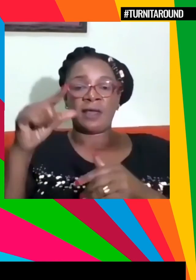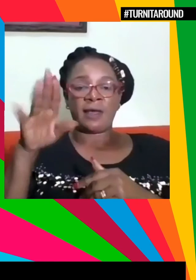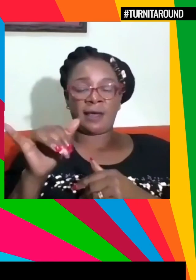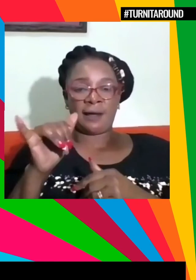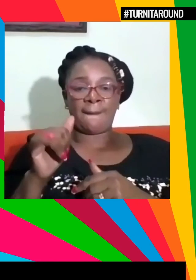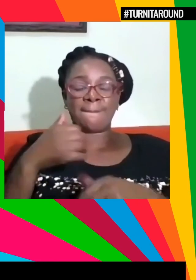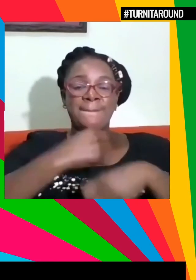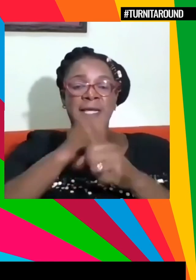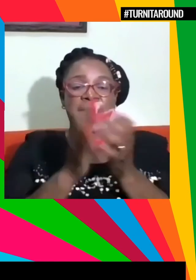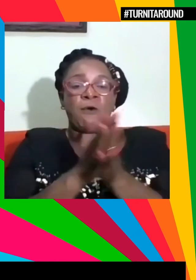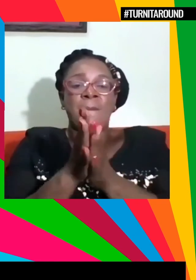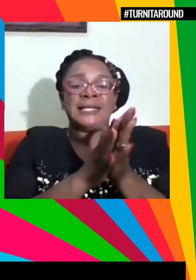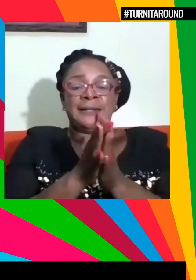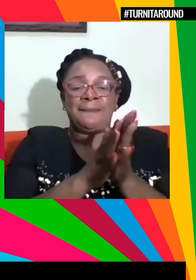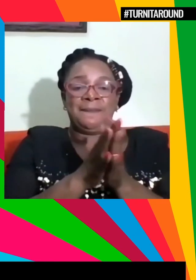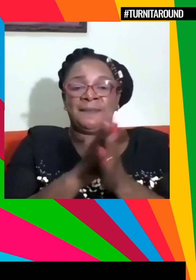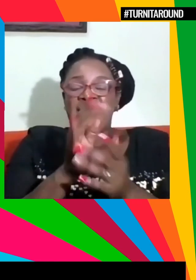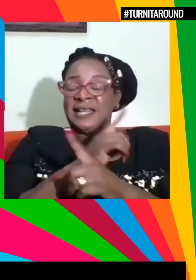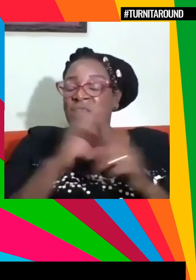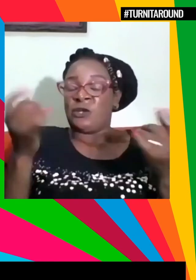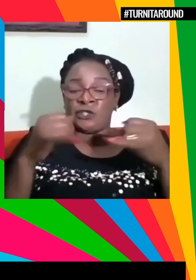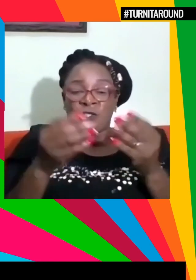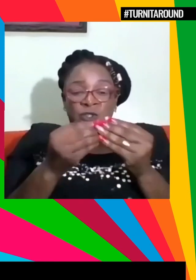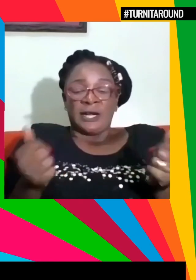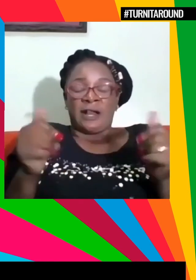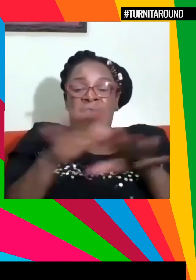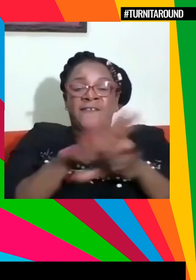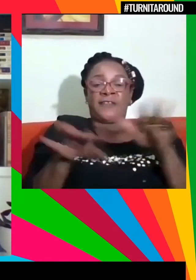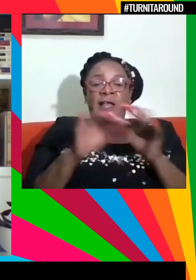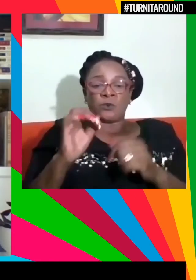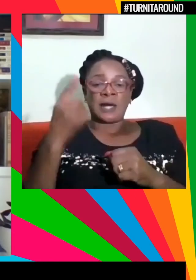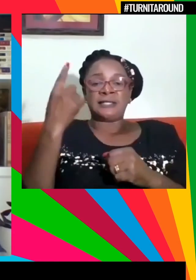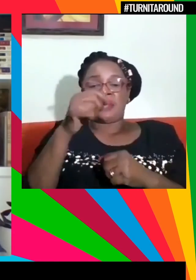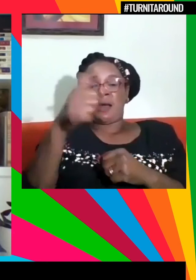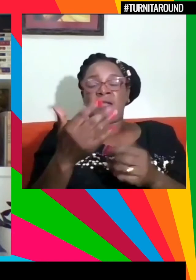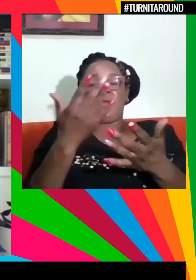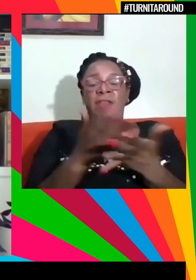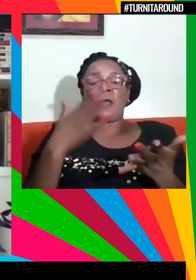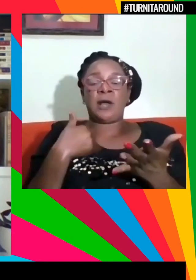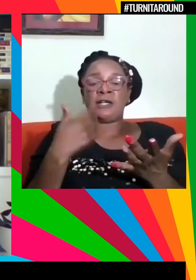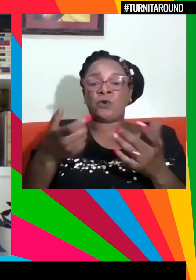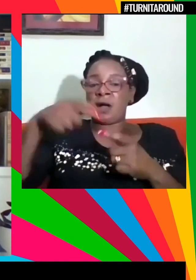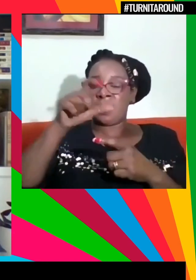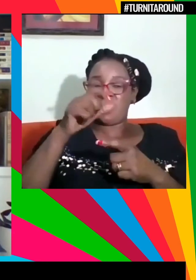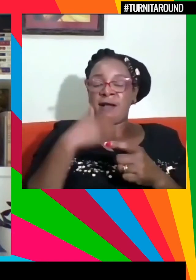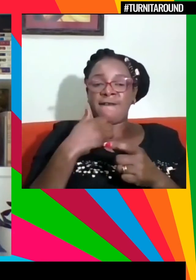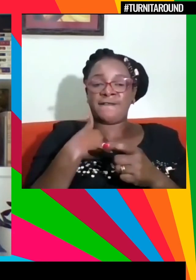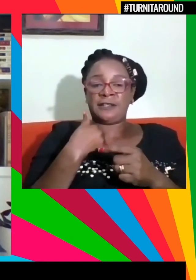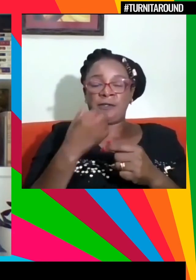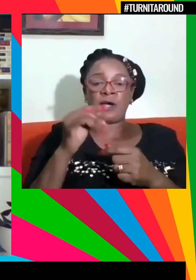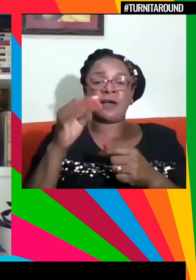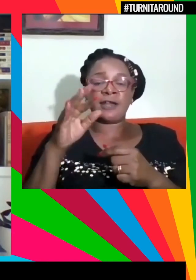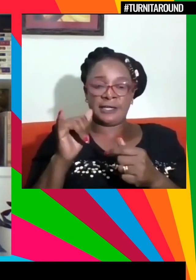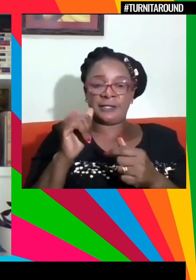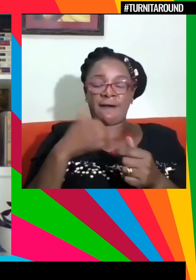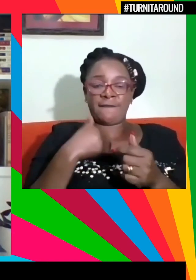building momentum and not trying to tackle everything at once. The other thing I wanted to add, and we're getting close to the time here, is just that